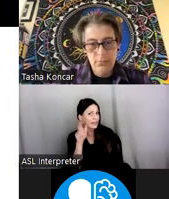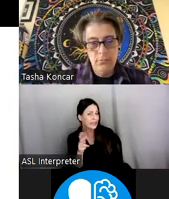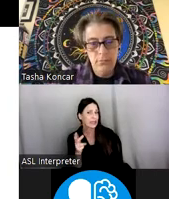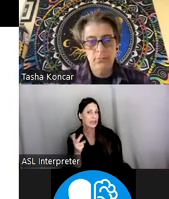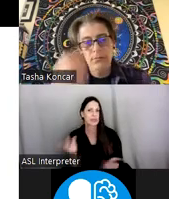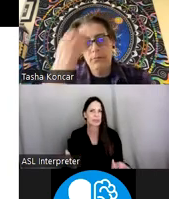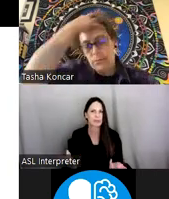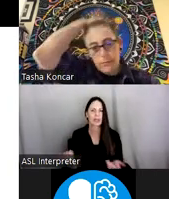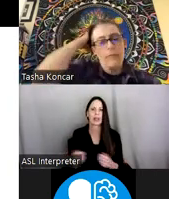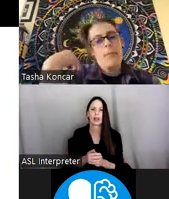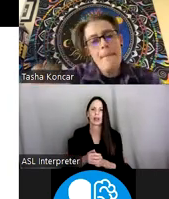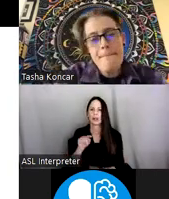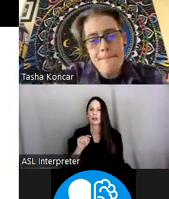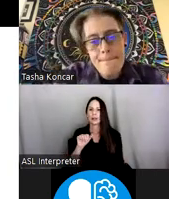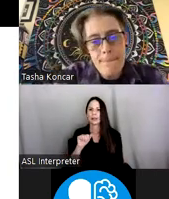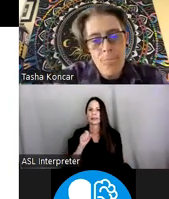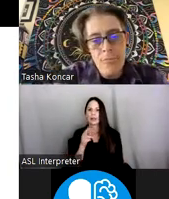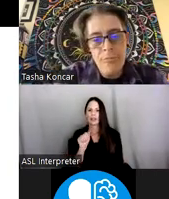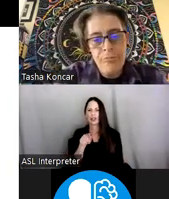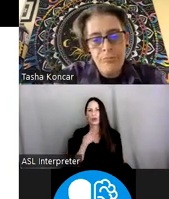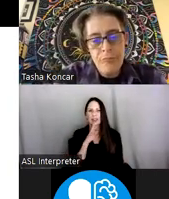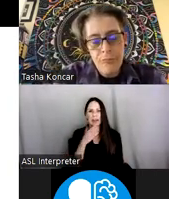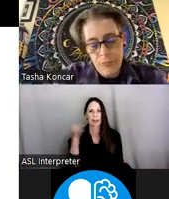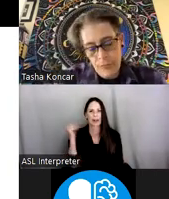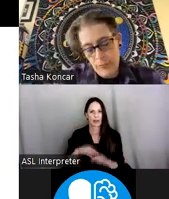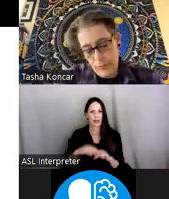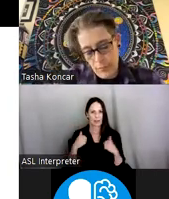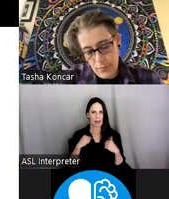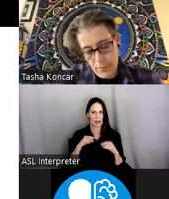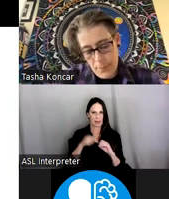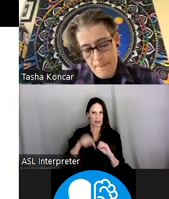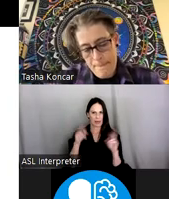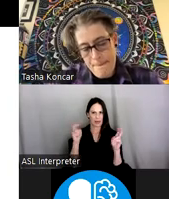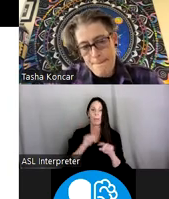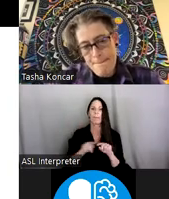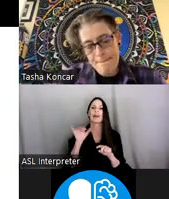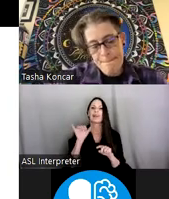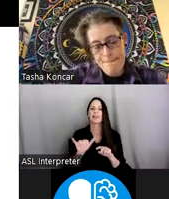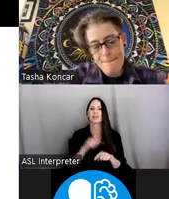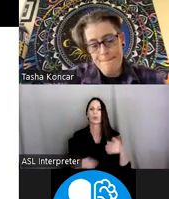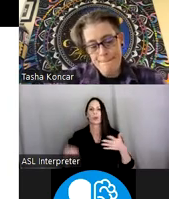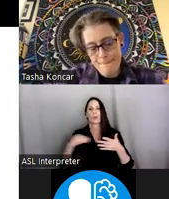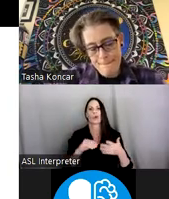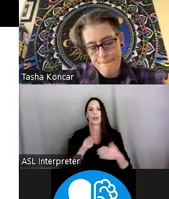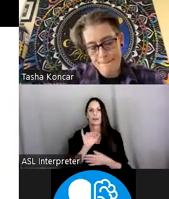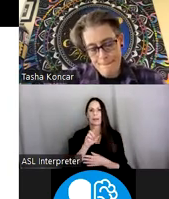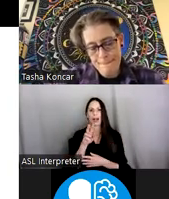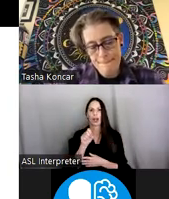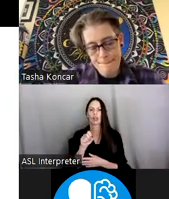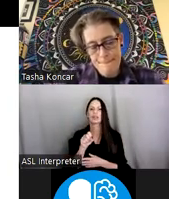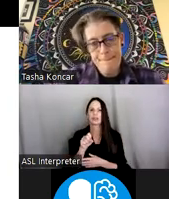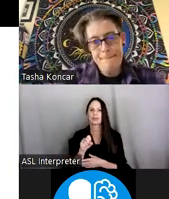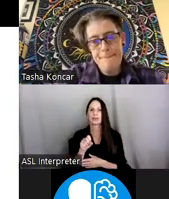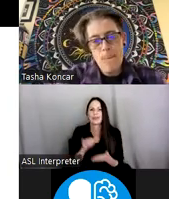mean, Tasha, you could speak better to this than I can, but I think that's kind of like what we put in the bylaws as something that we were talking